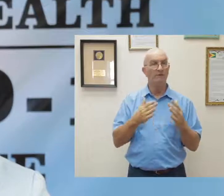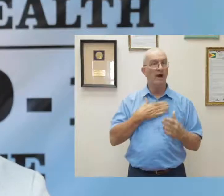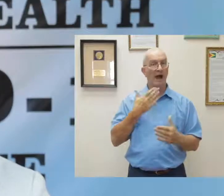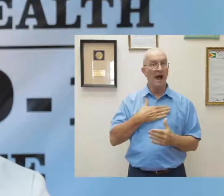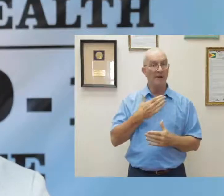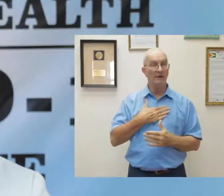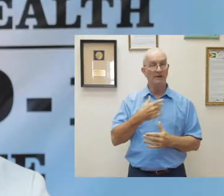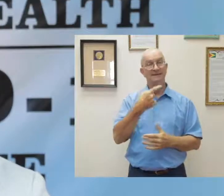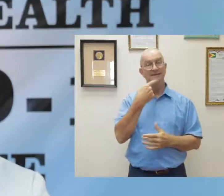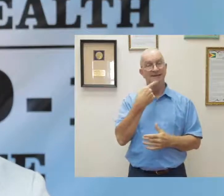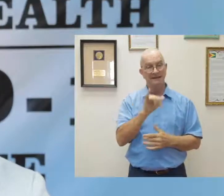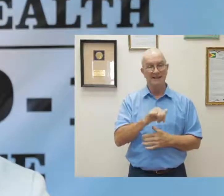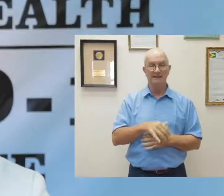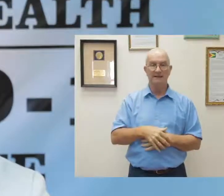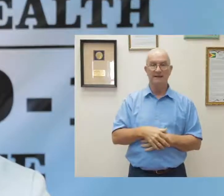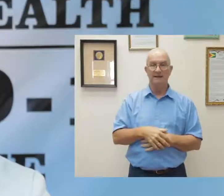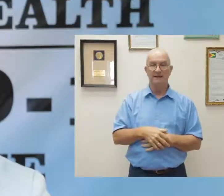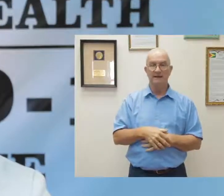to report this.